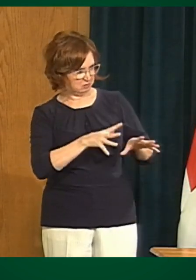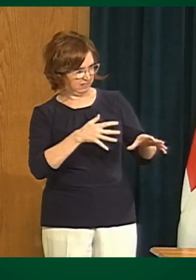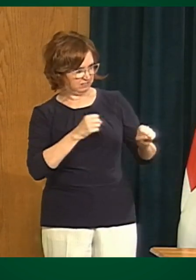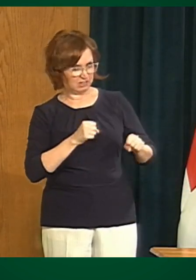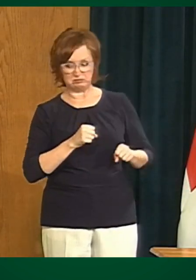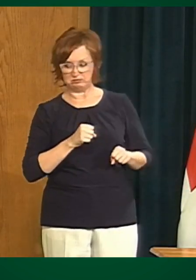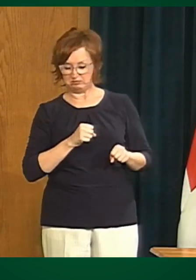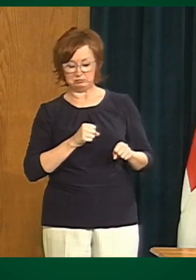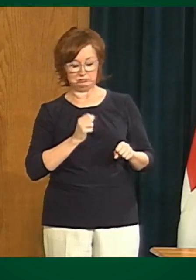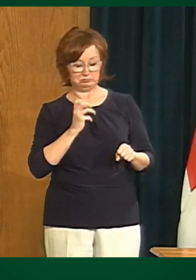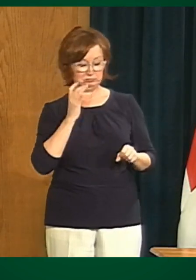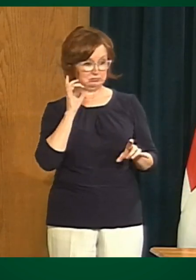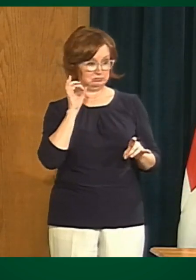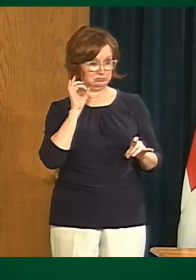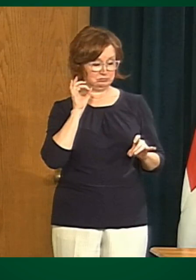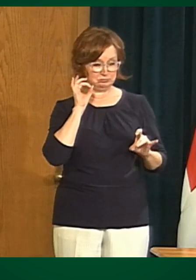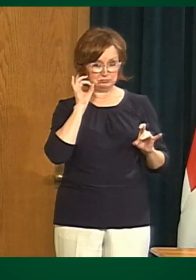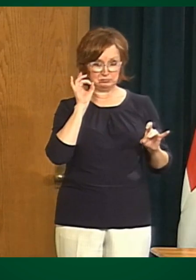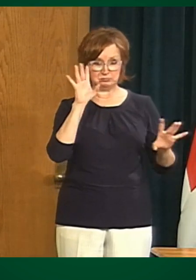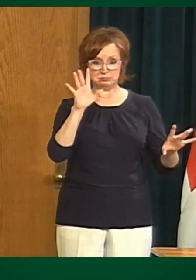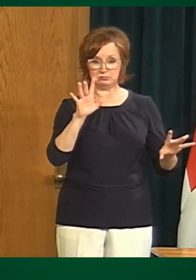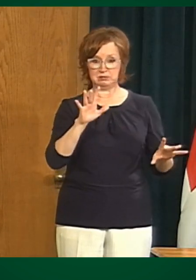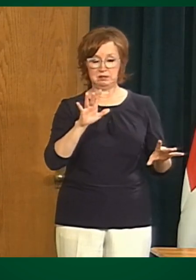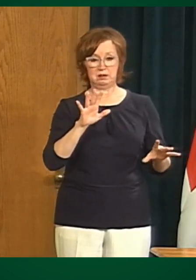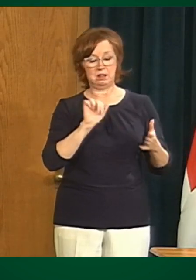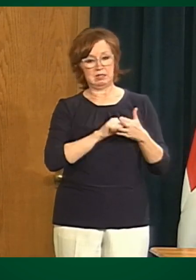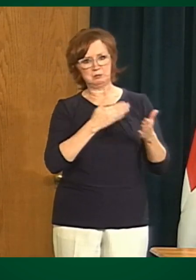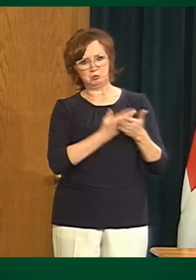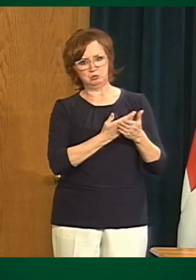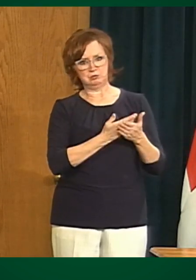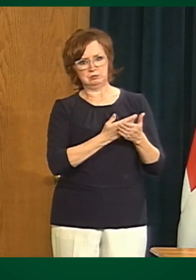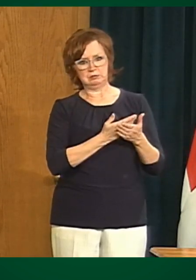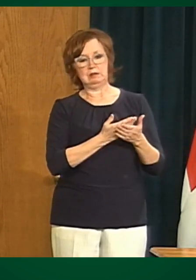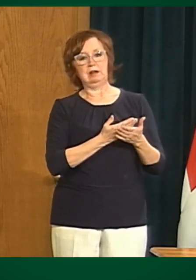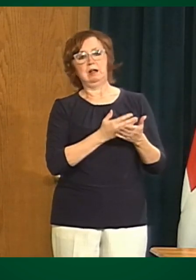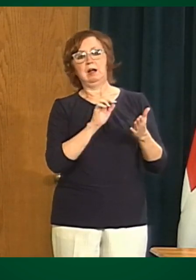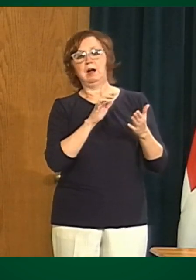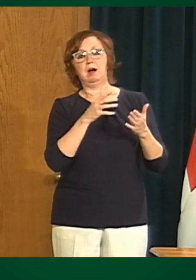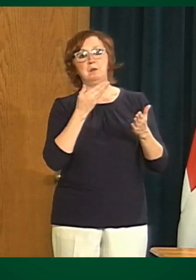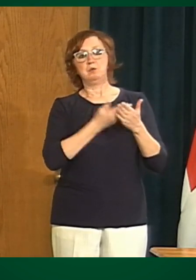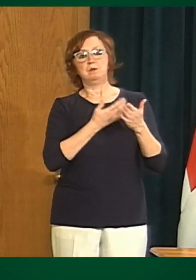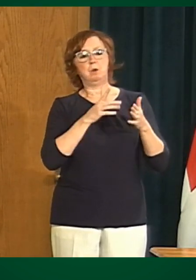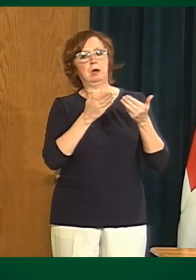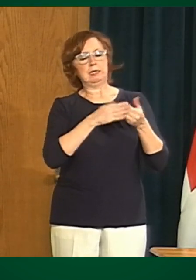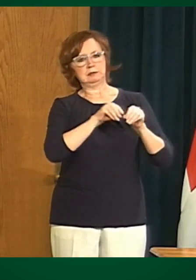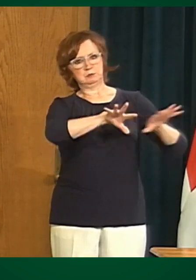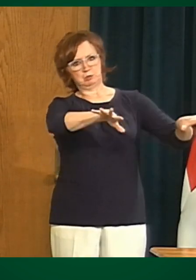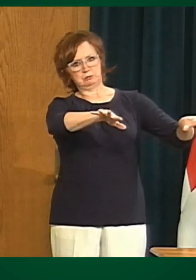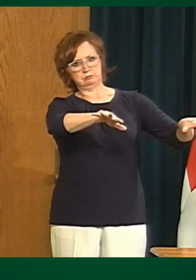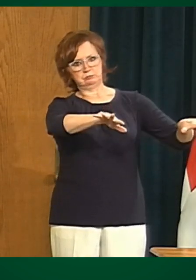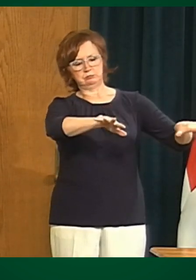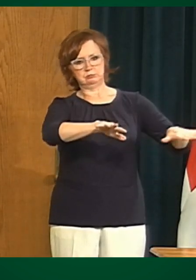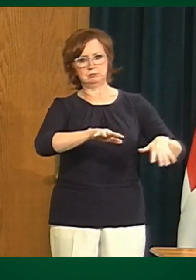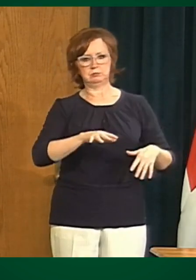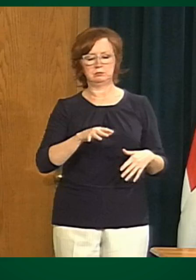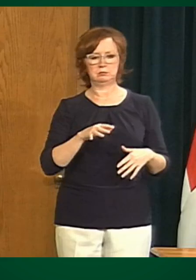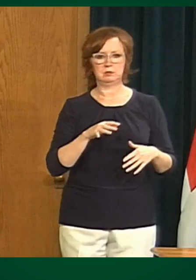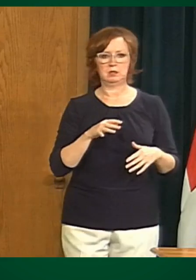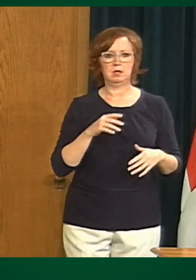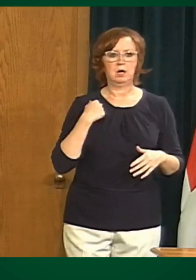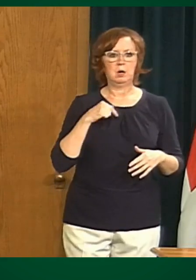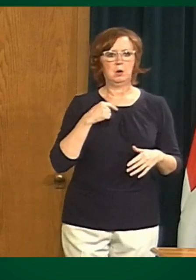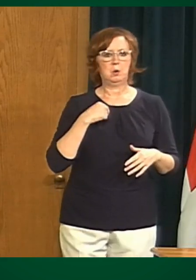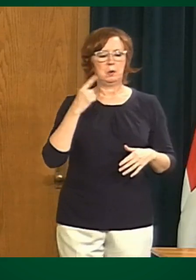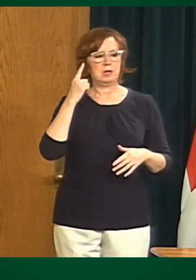a hospital facility in Lloydminster, a cluster or an outbreak in that facility. So this is nothing for us to fool with,